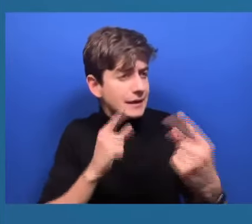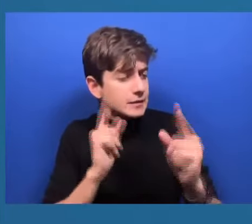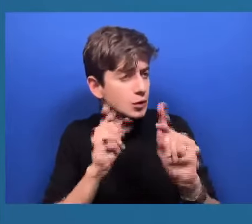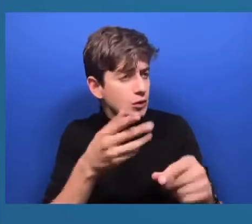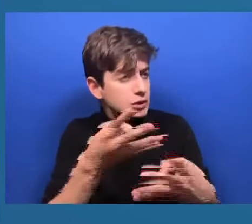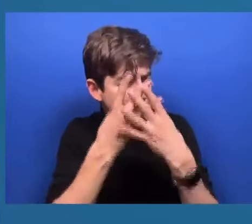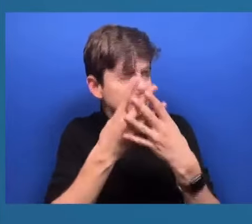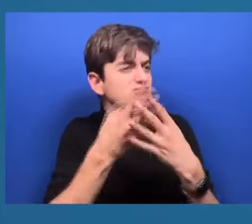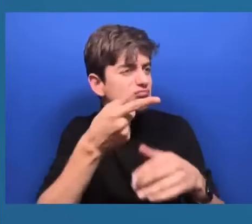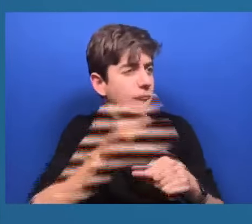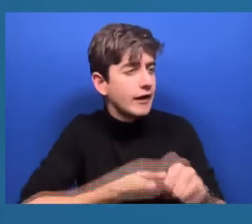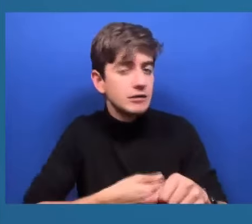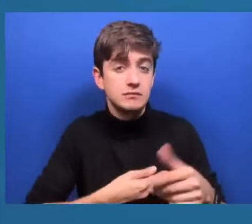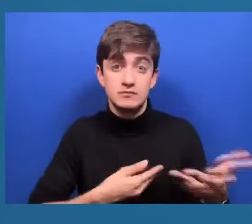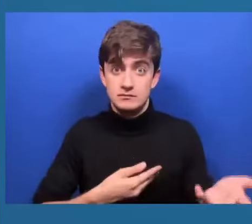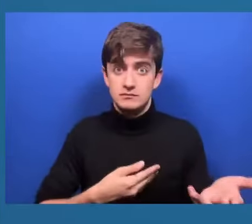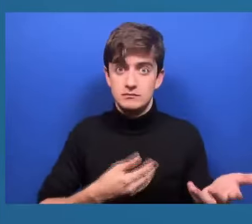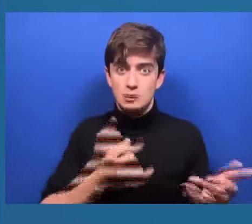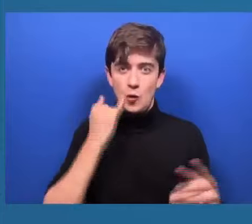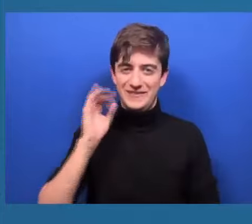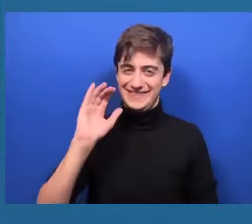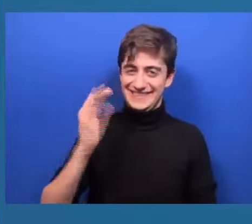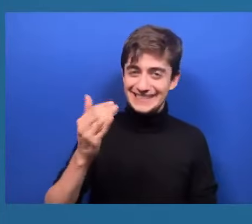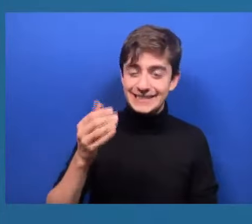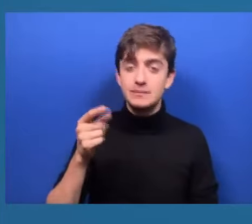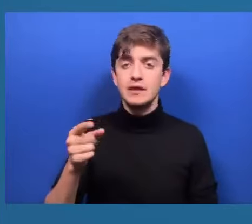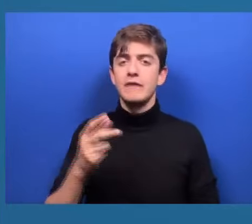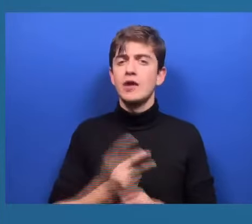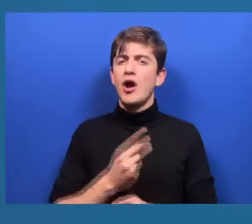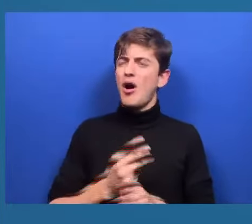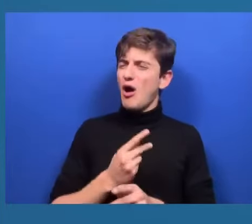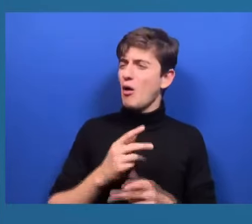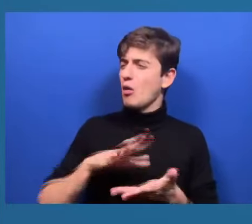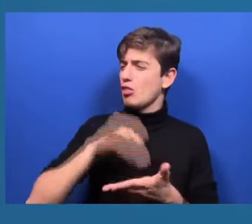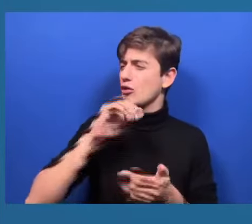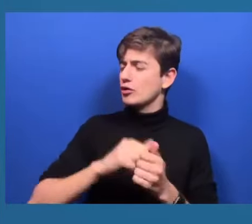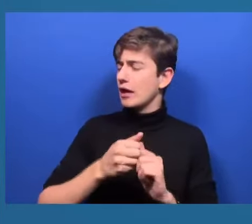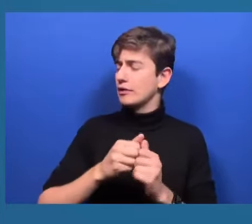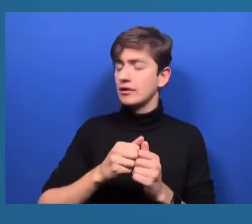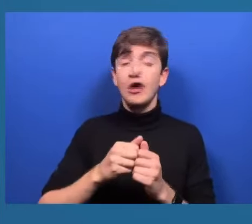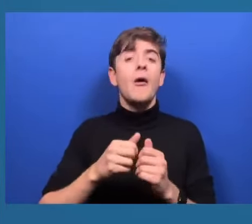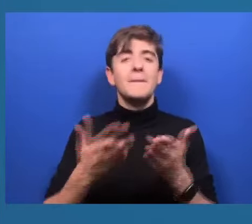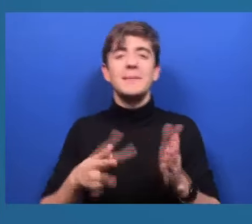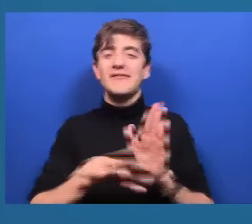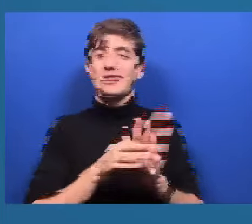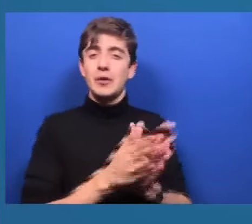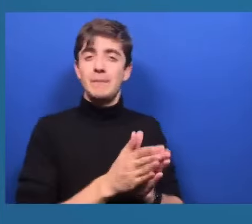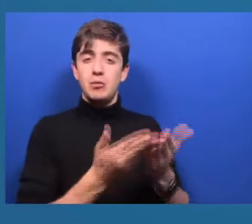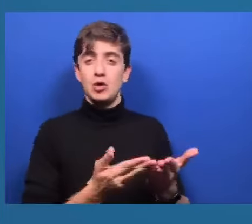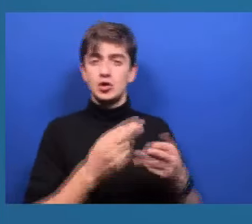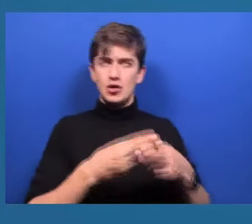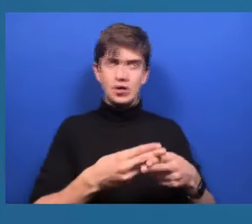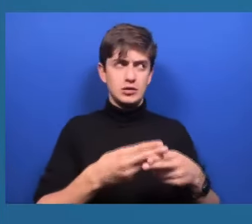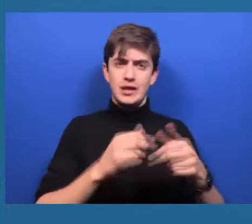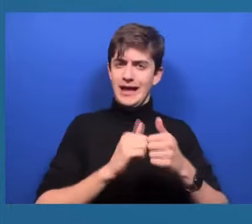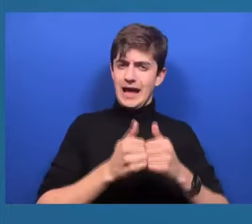if it appears he's picked up How to Be a Dictator for Dummies. Because if you picked up that